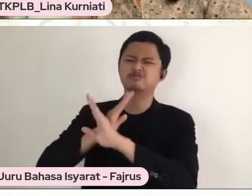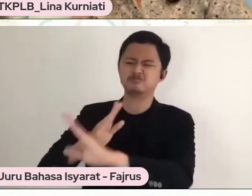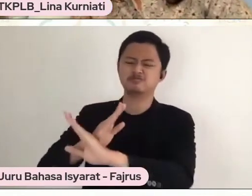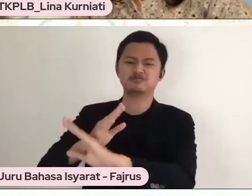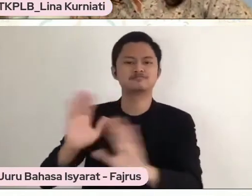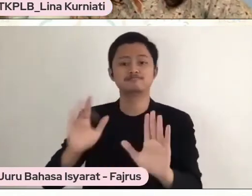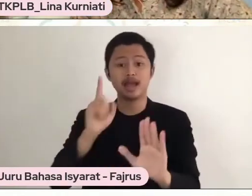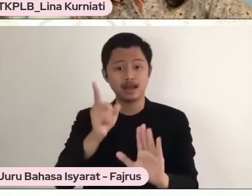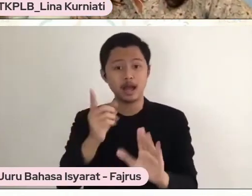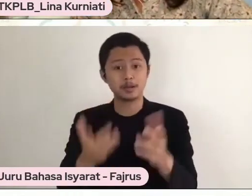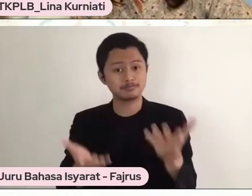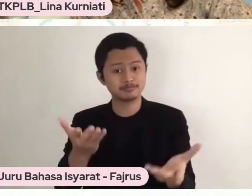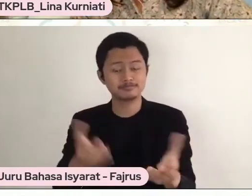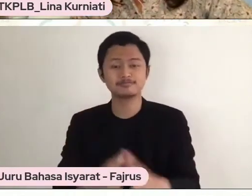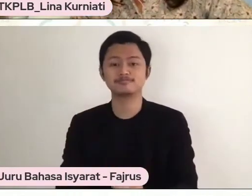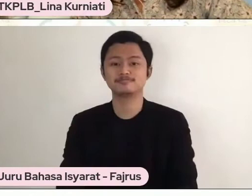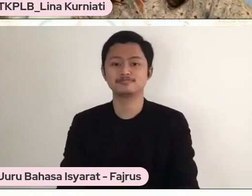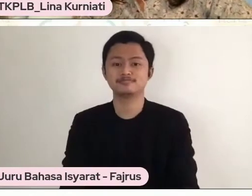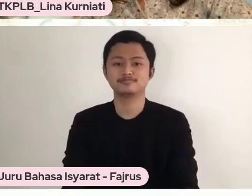please.